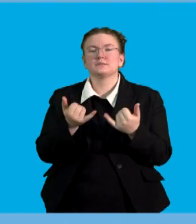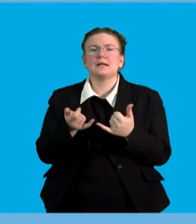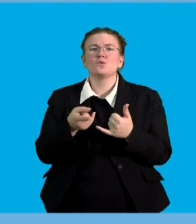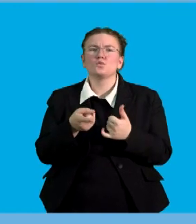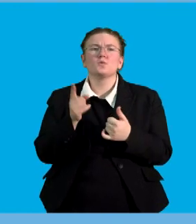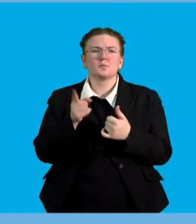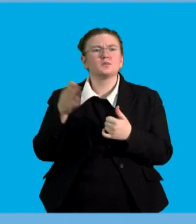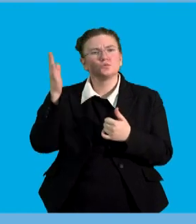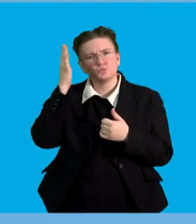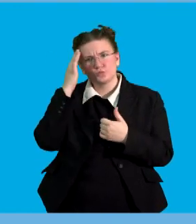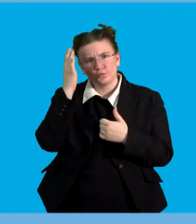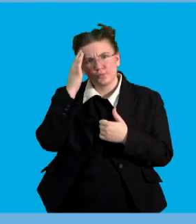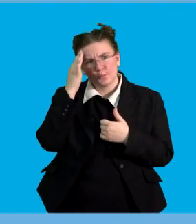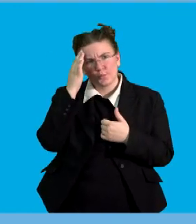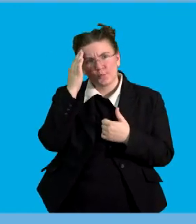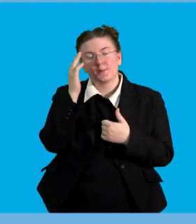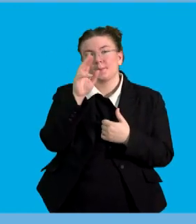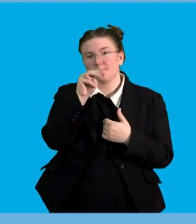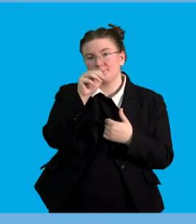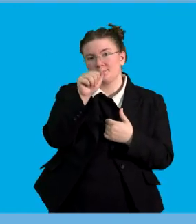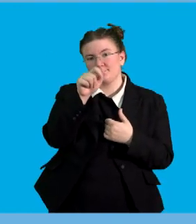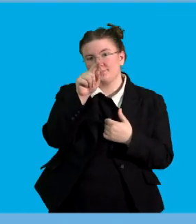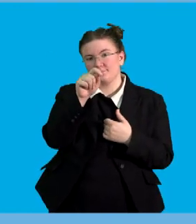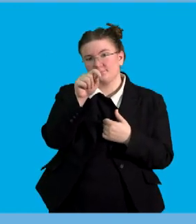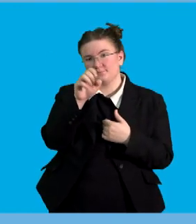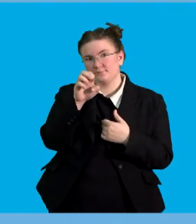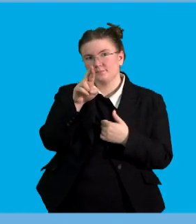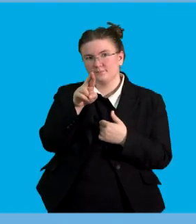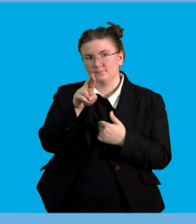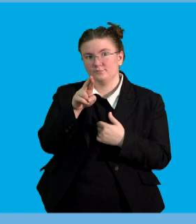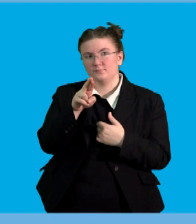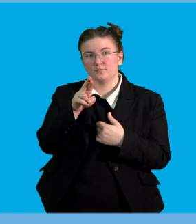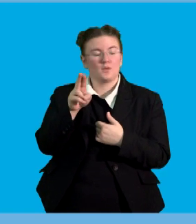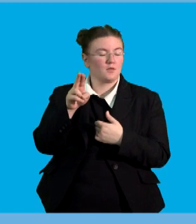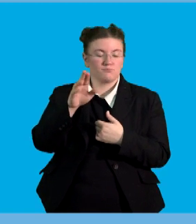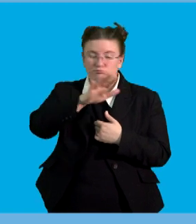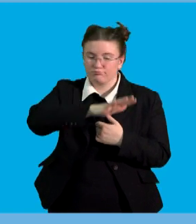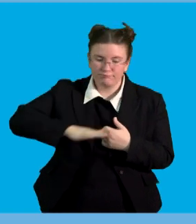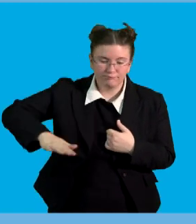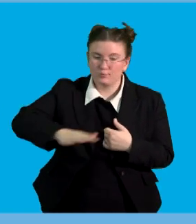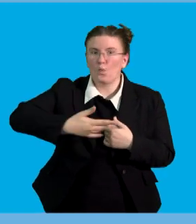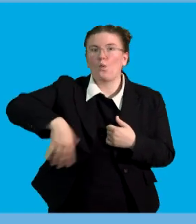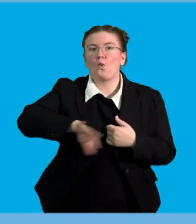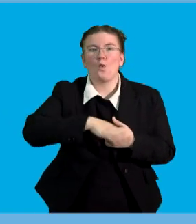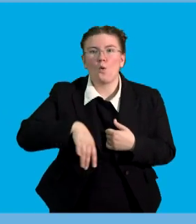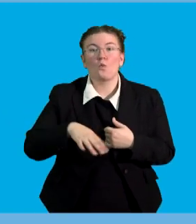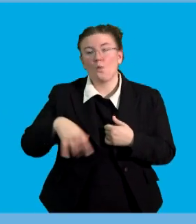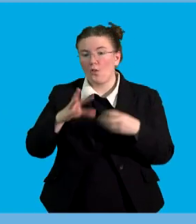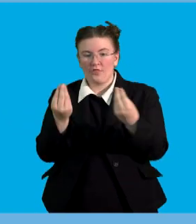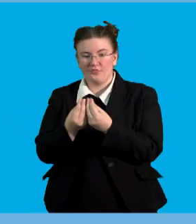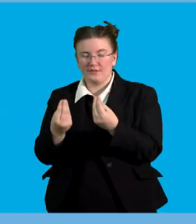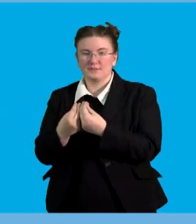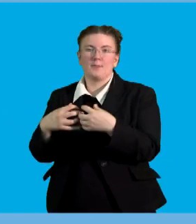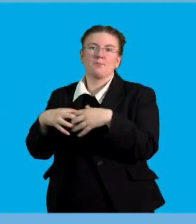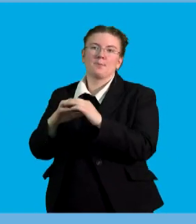this lesson or by this time, you should be able to, you should already know the following, that matter is everywhere and